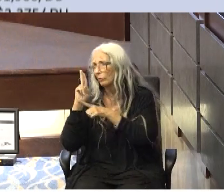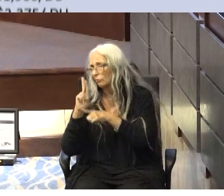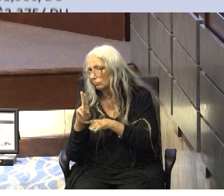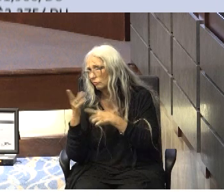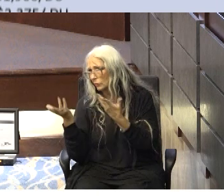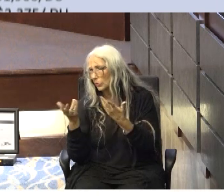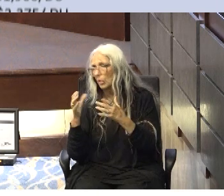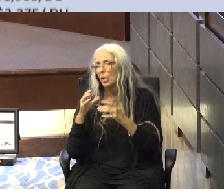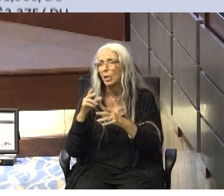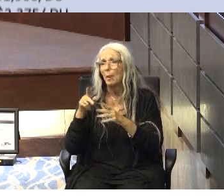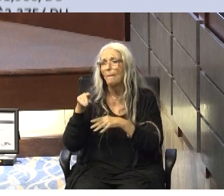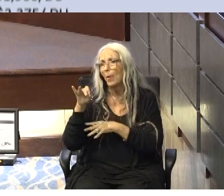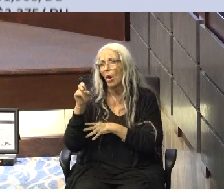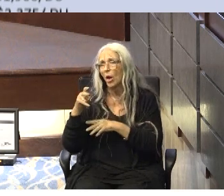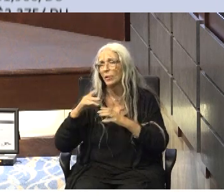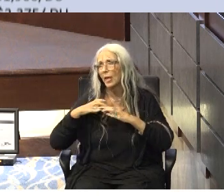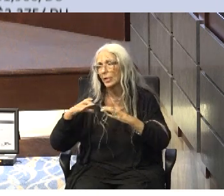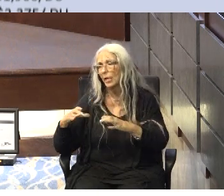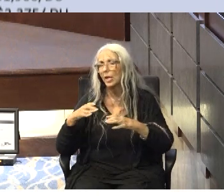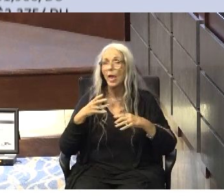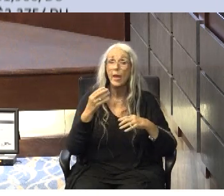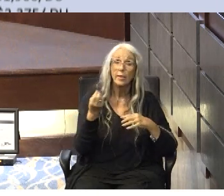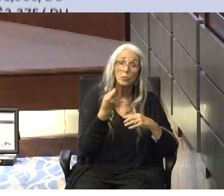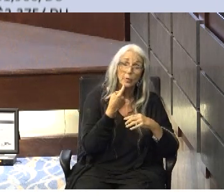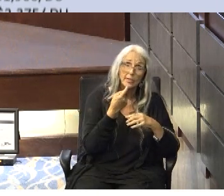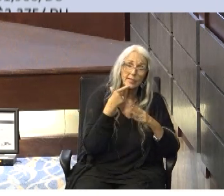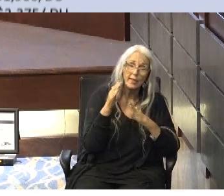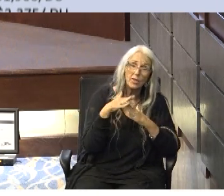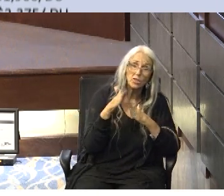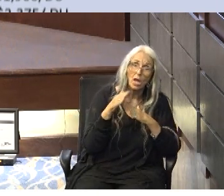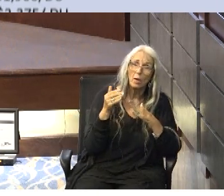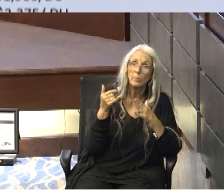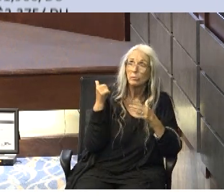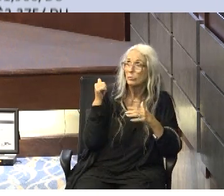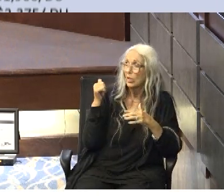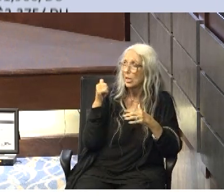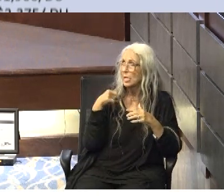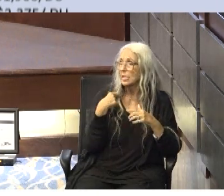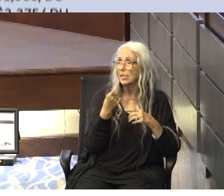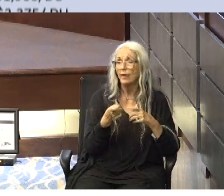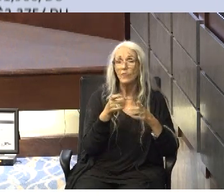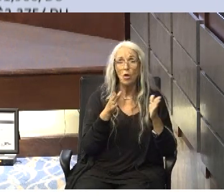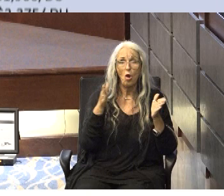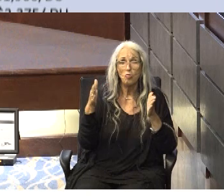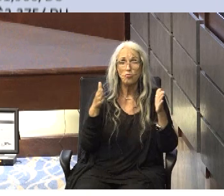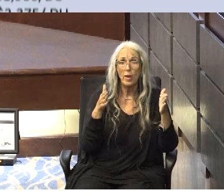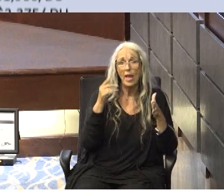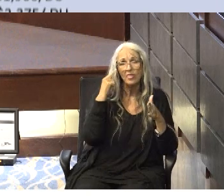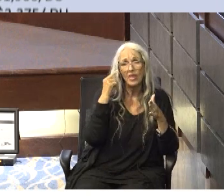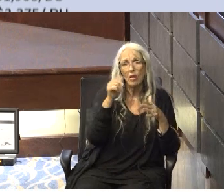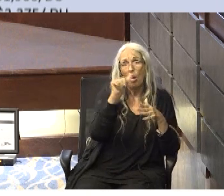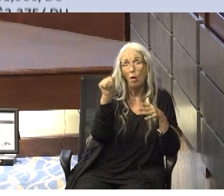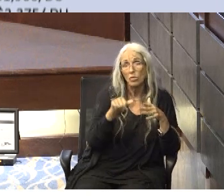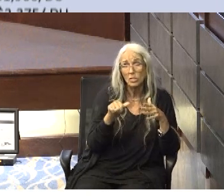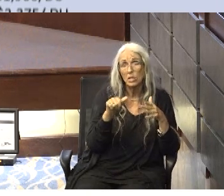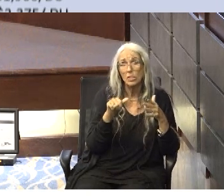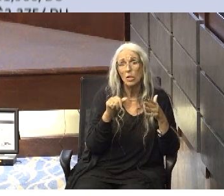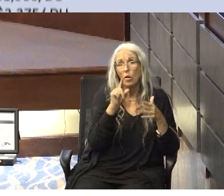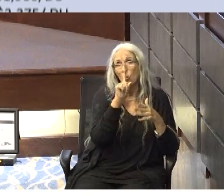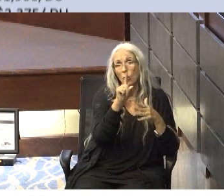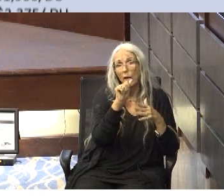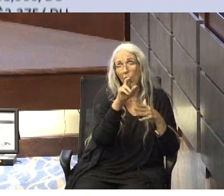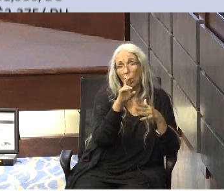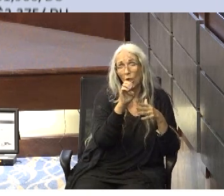parkland dedication. I want to mention up top, just to give you a range, I think Austin, that 1